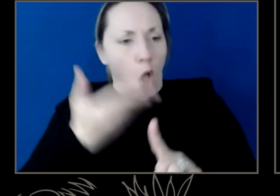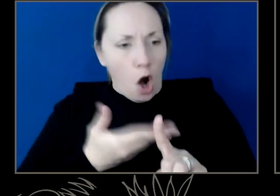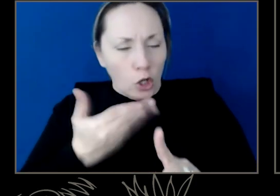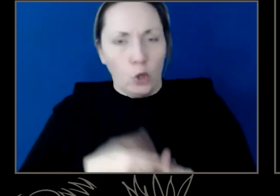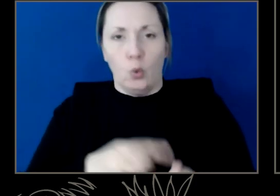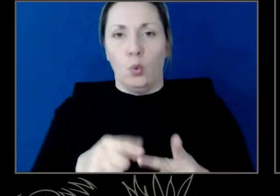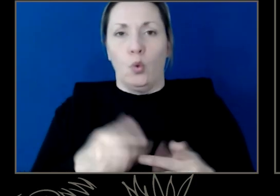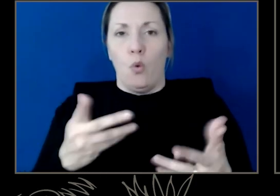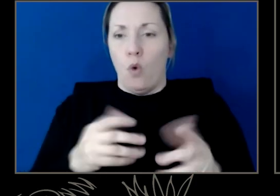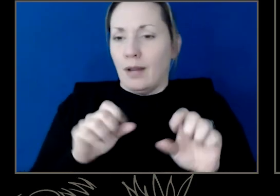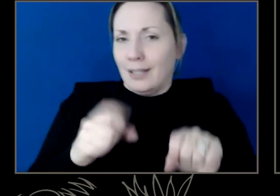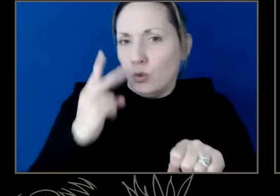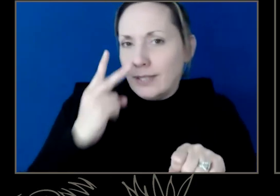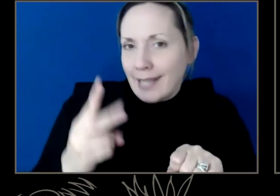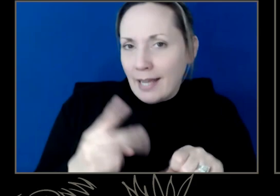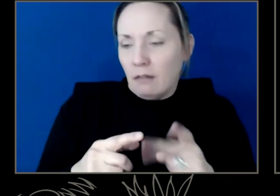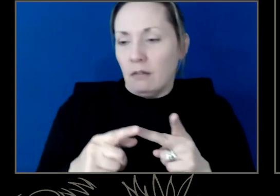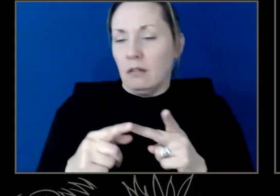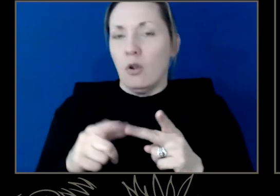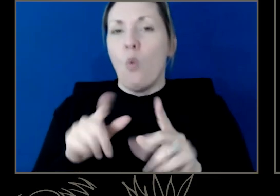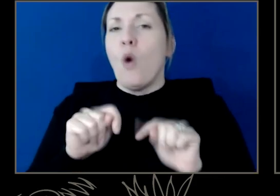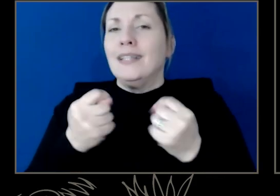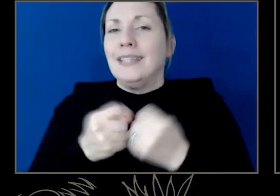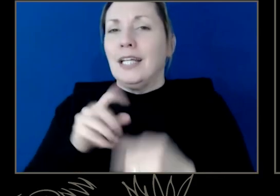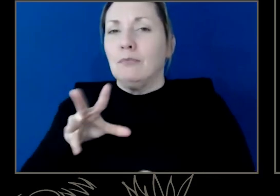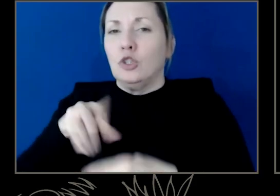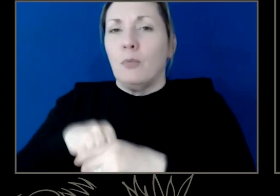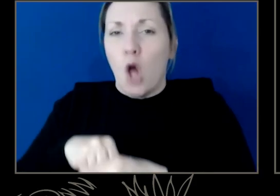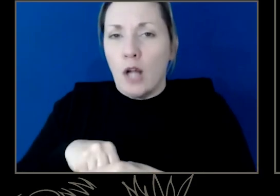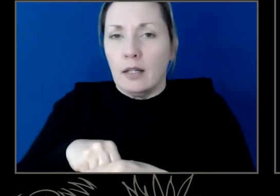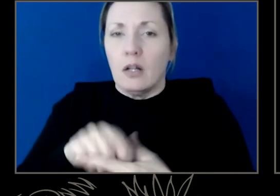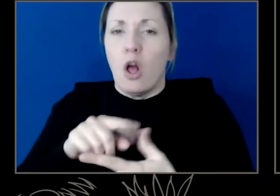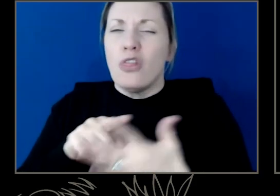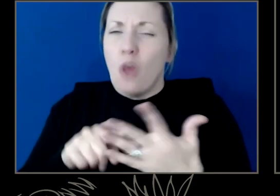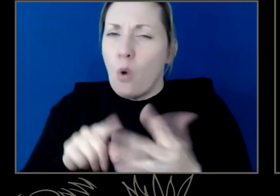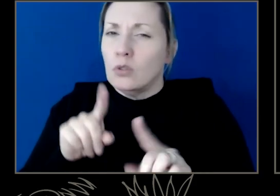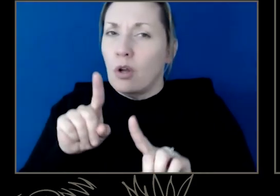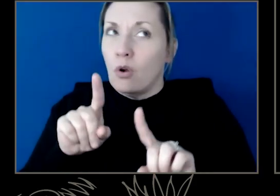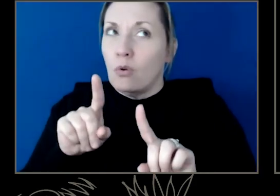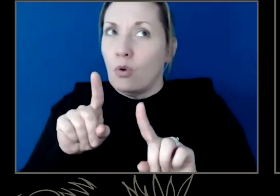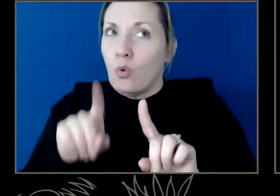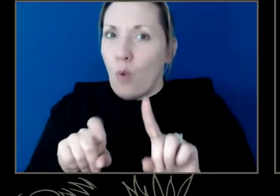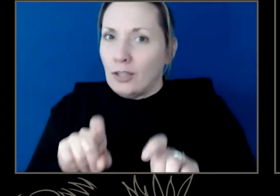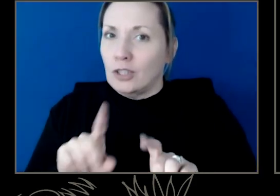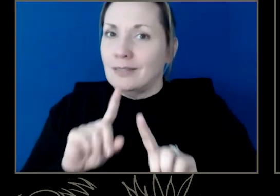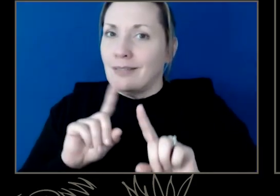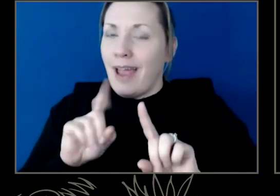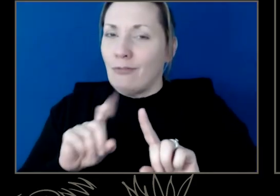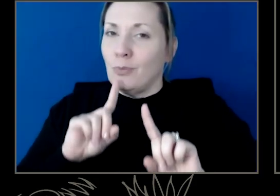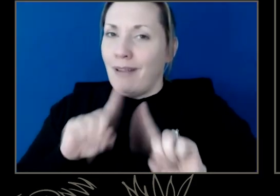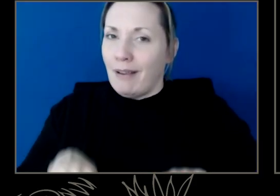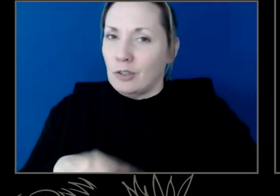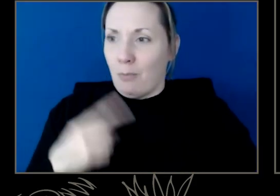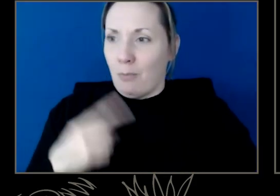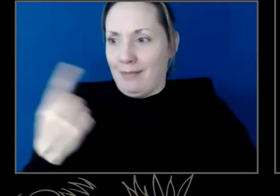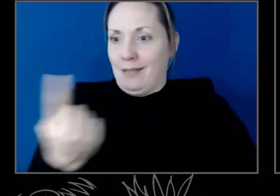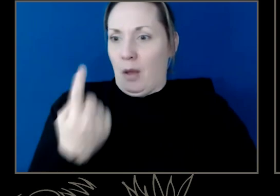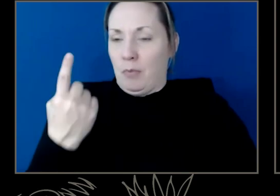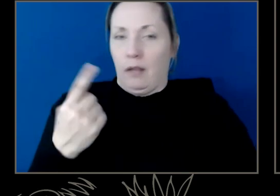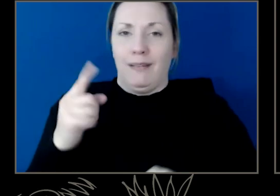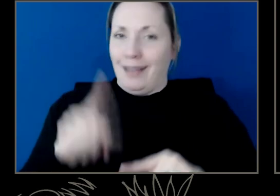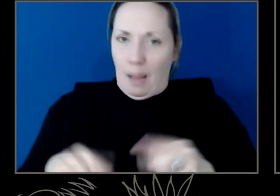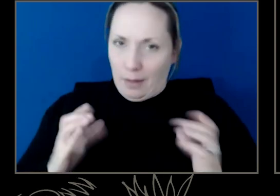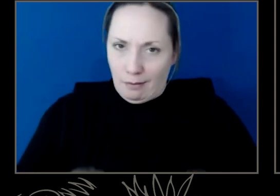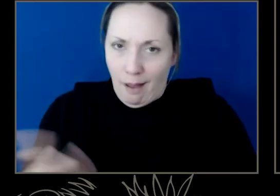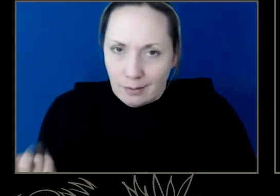What teams are you a part of? These questions need to be answered by something, right? And it cannot be the client. So